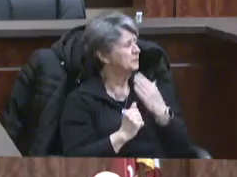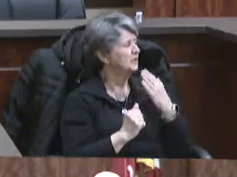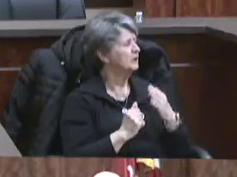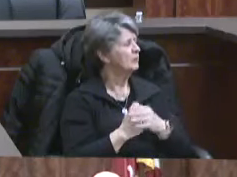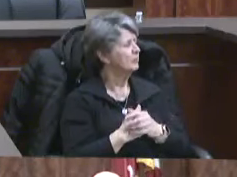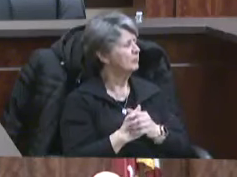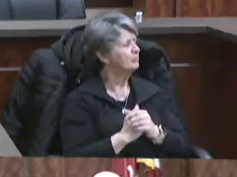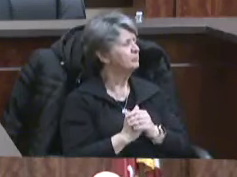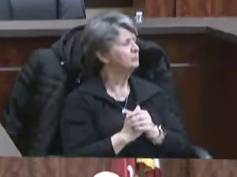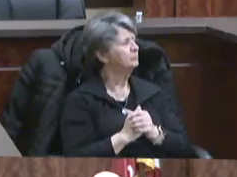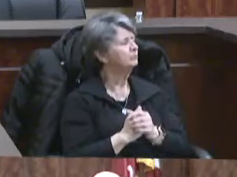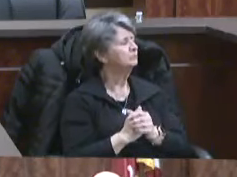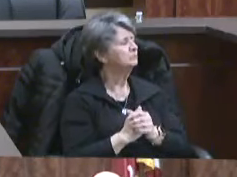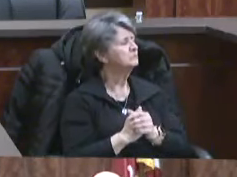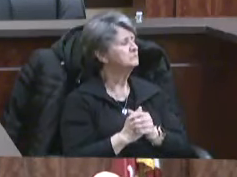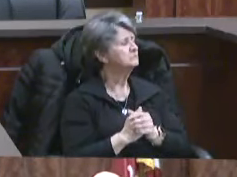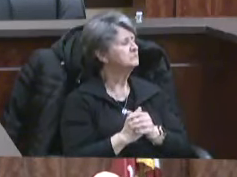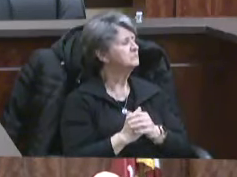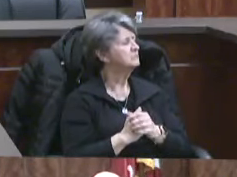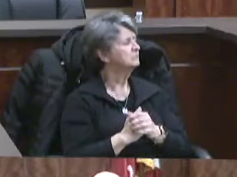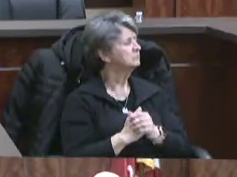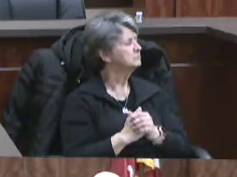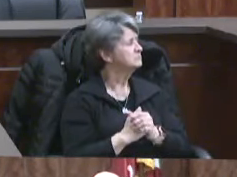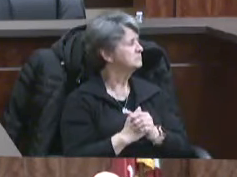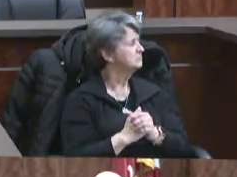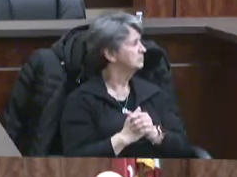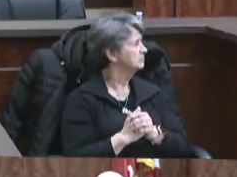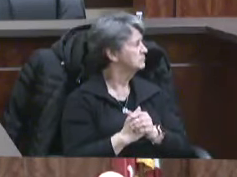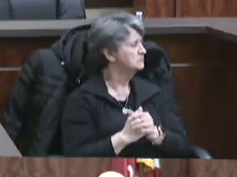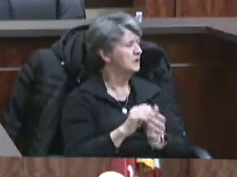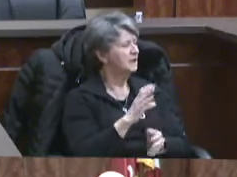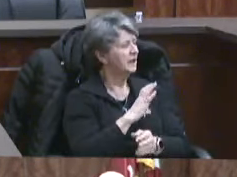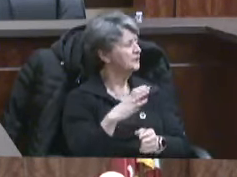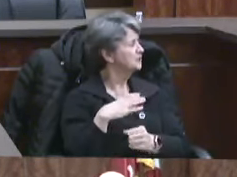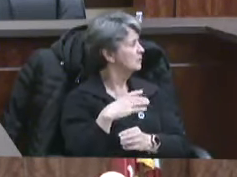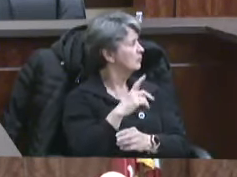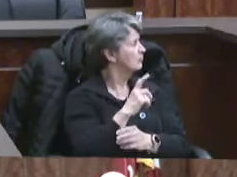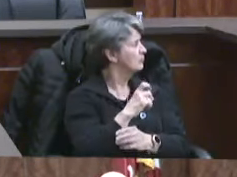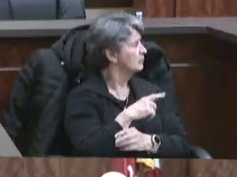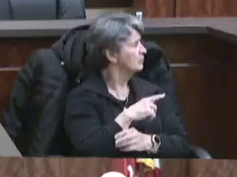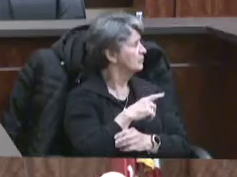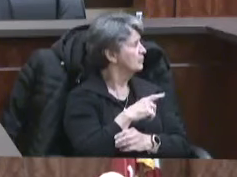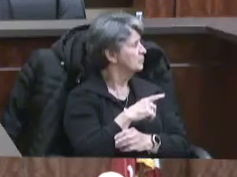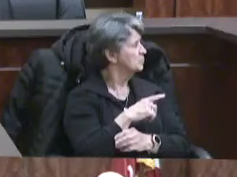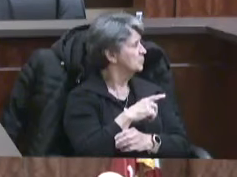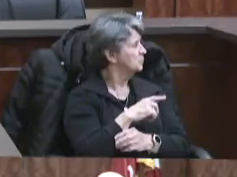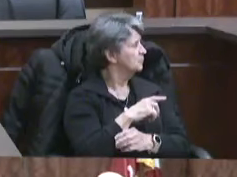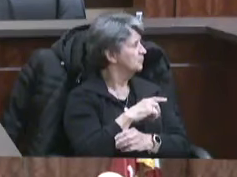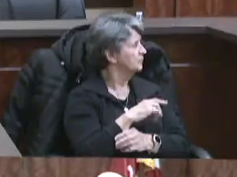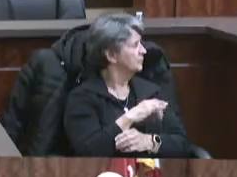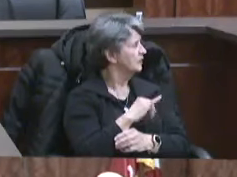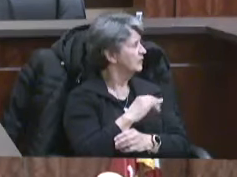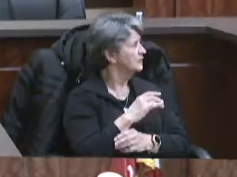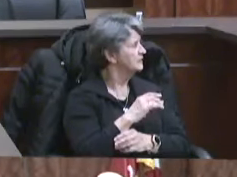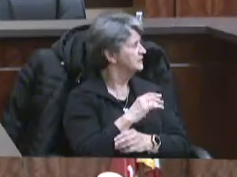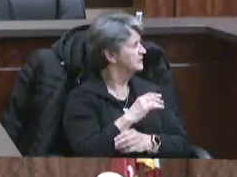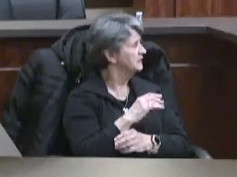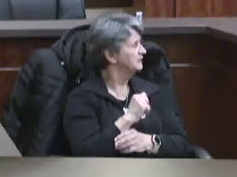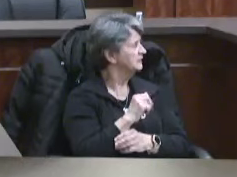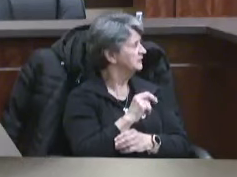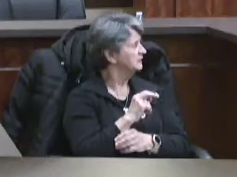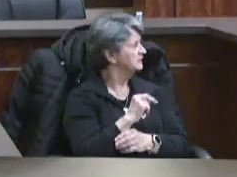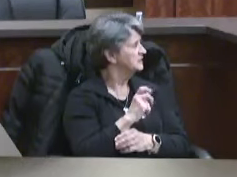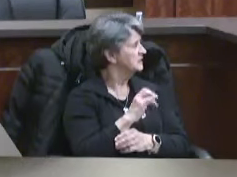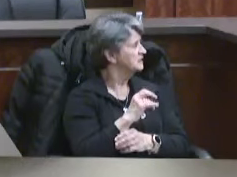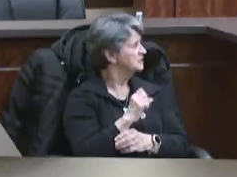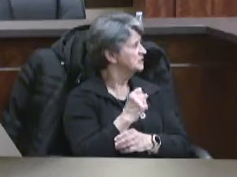President. Thank you, Mayor. Council, I was anxious to get the reappointments for the council